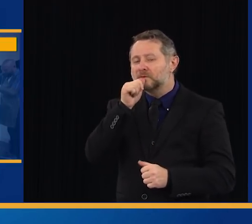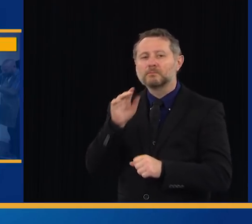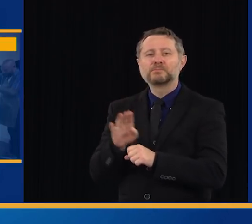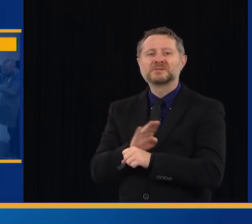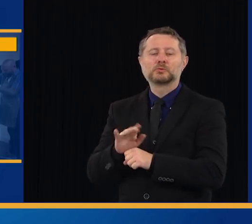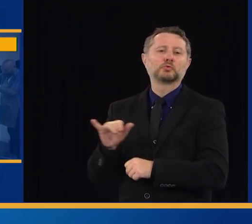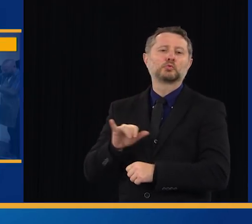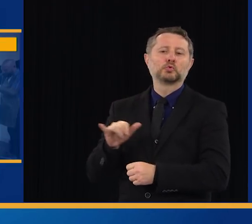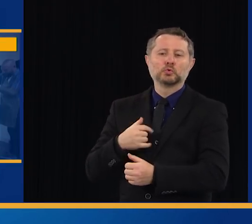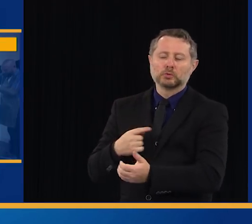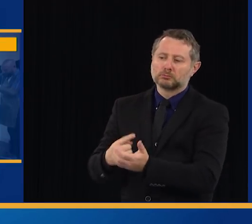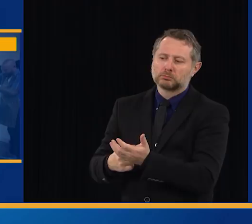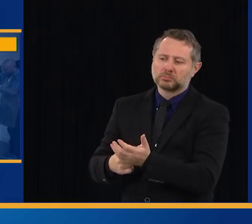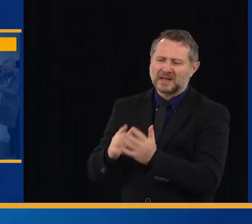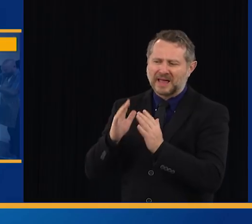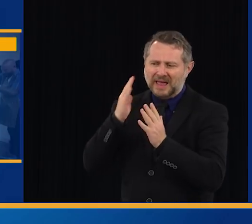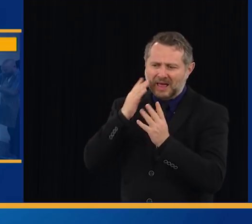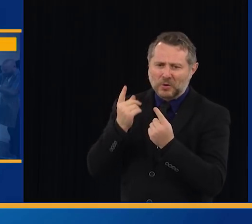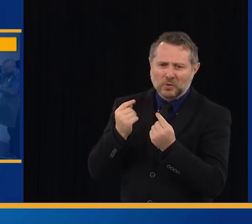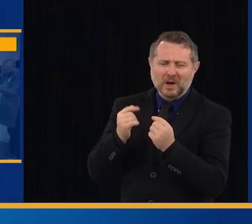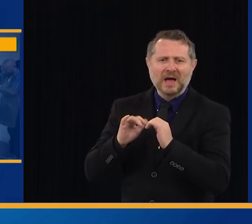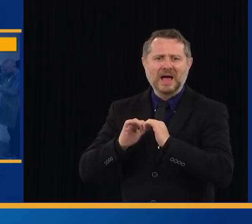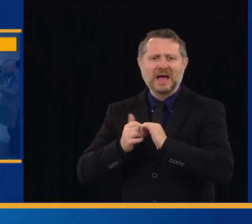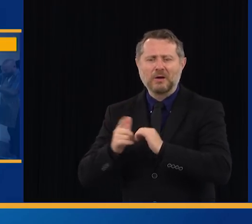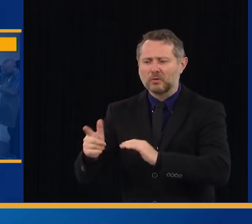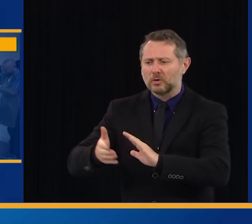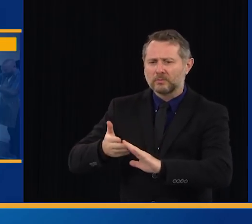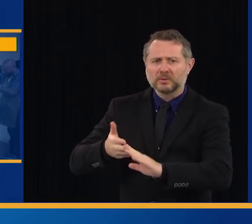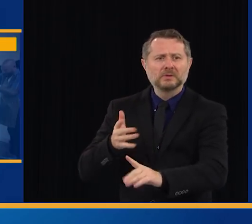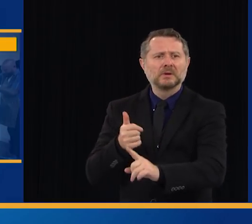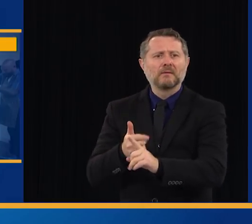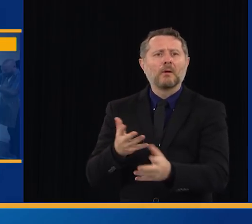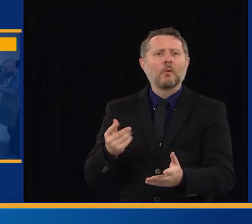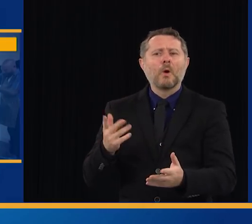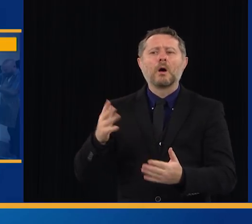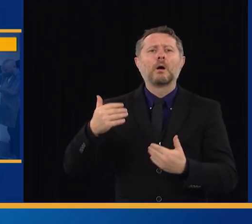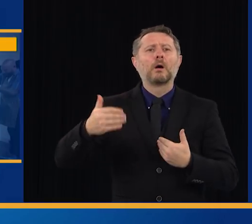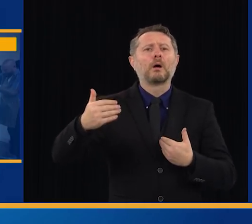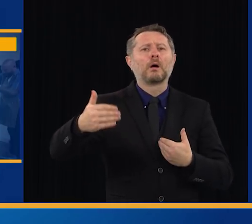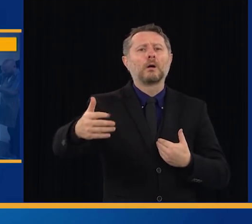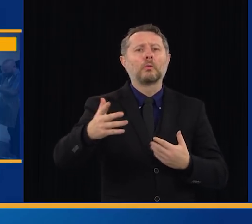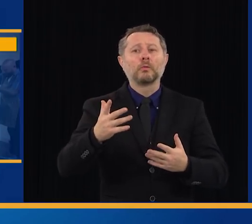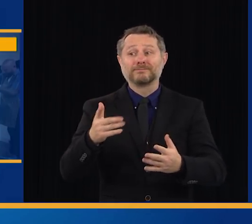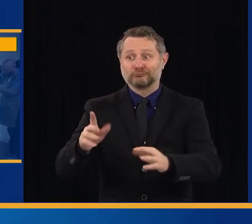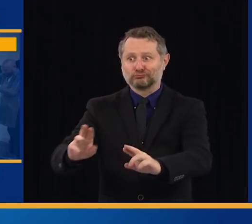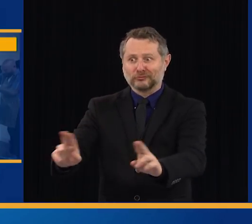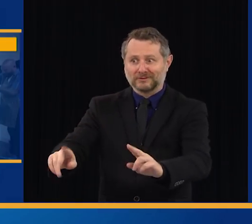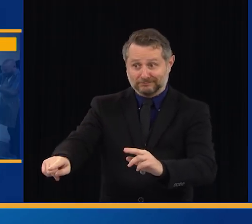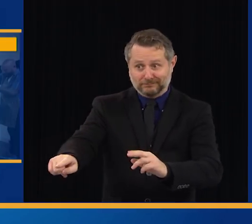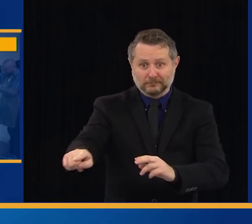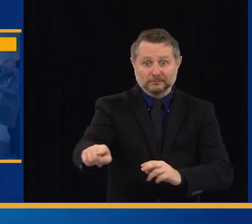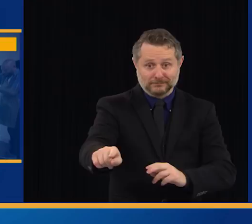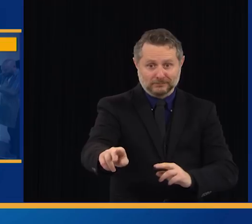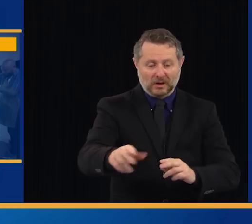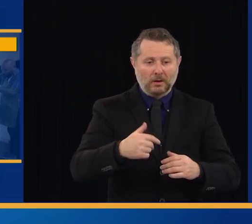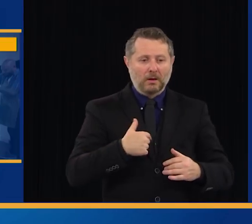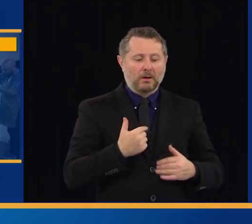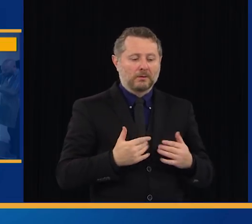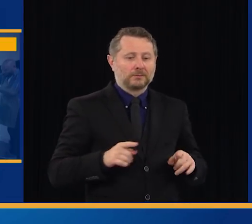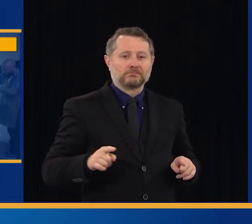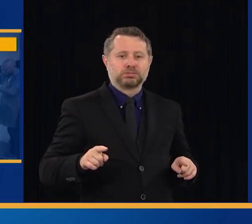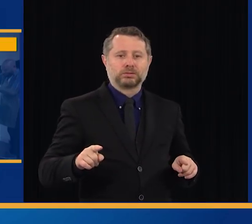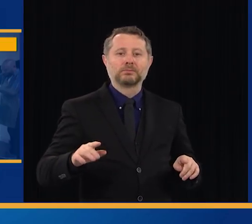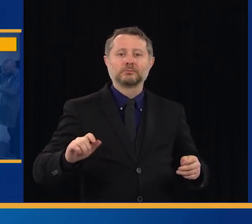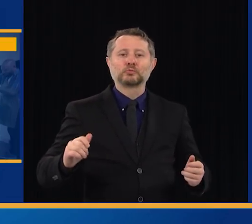do and how they do it and how they can do it differently in this new normal. Reimagine